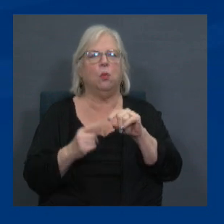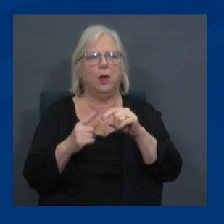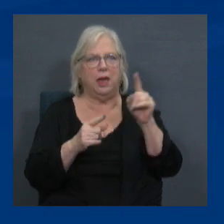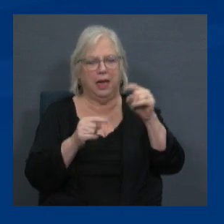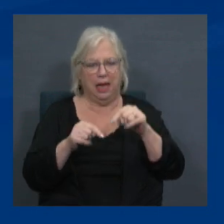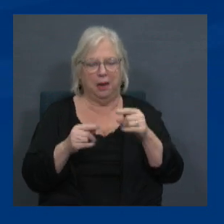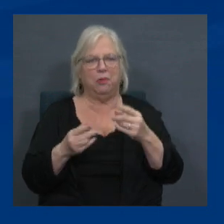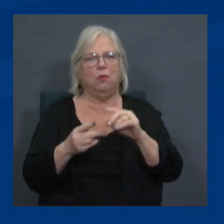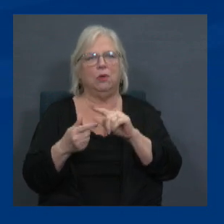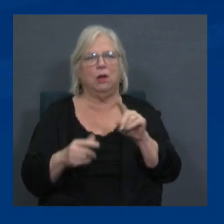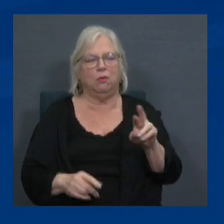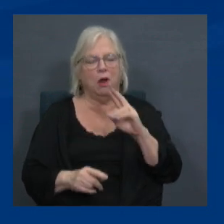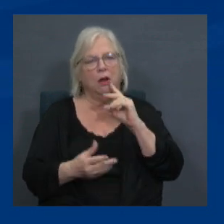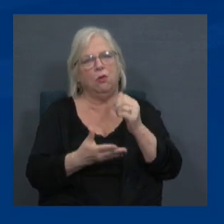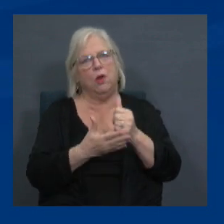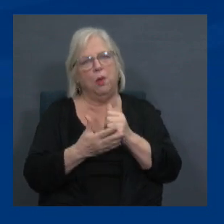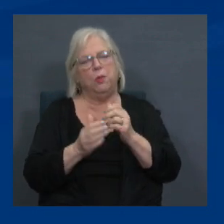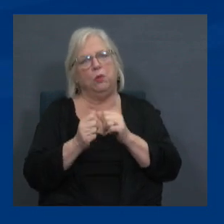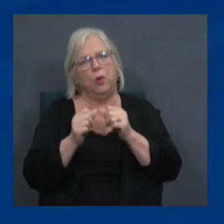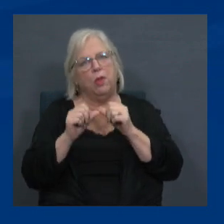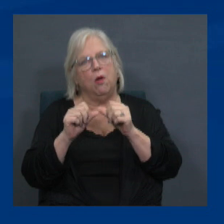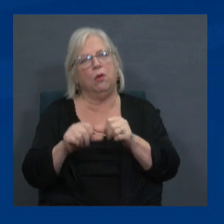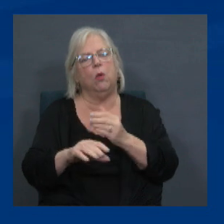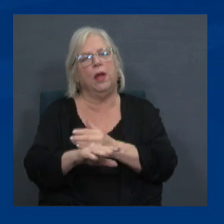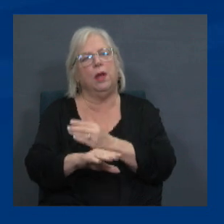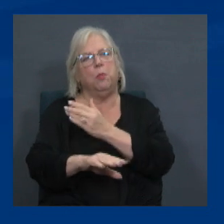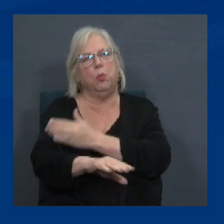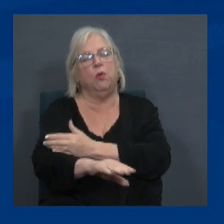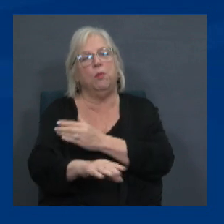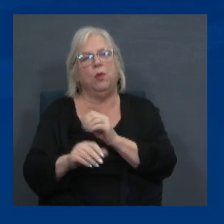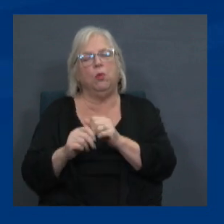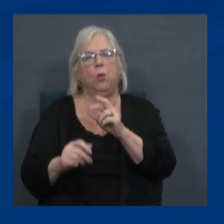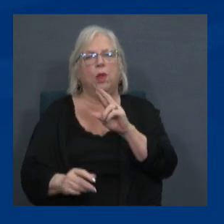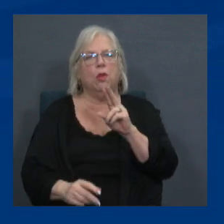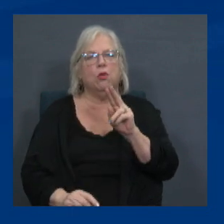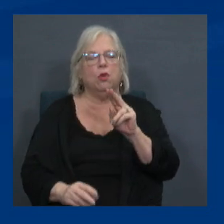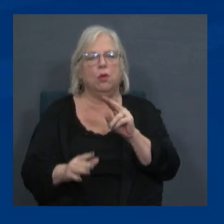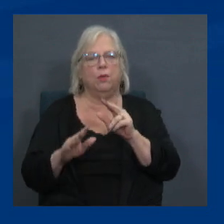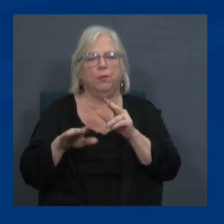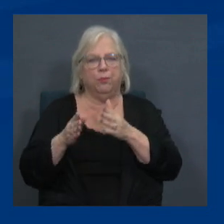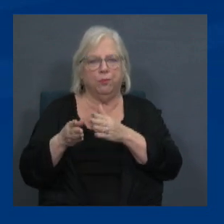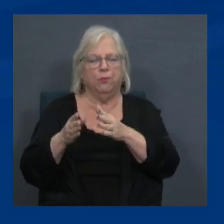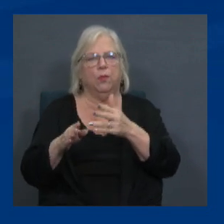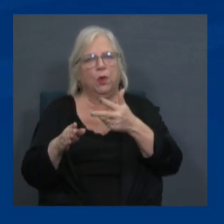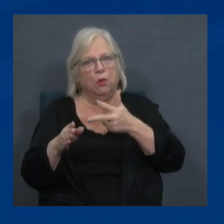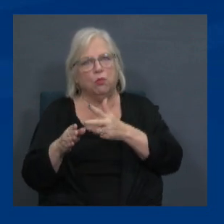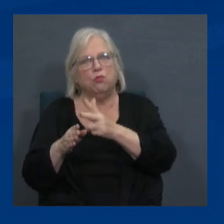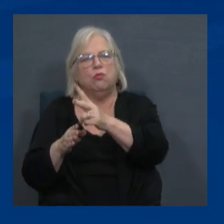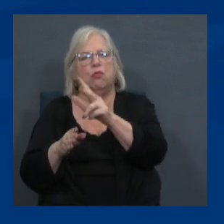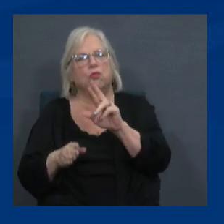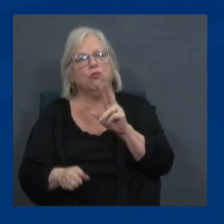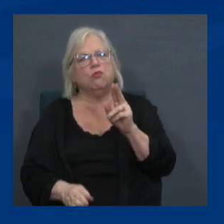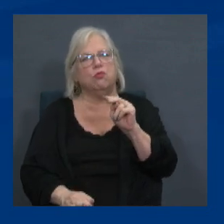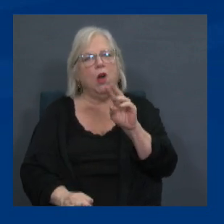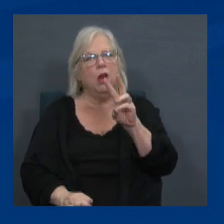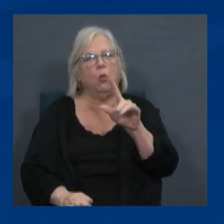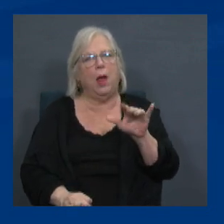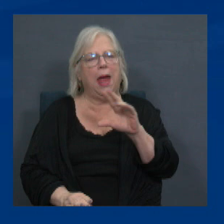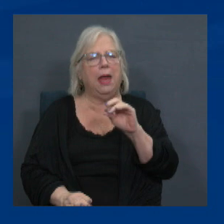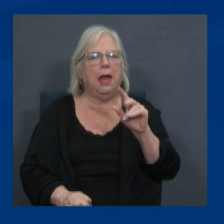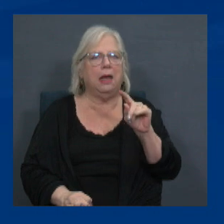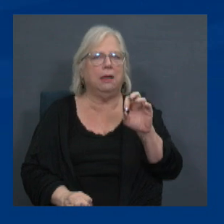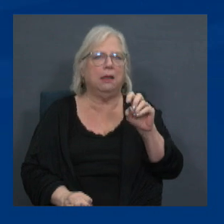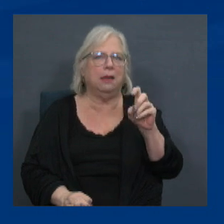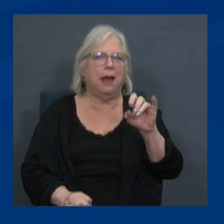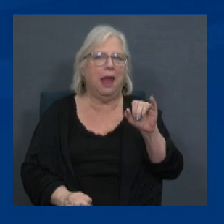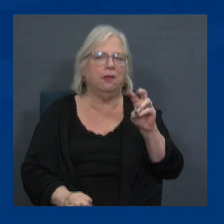assisted us with these ongoing improvements with our runways and with our taxiways. And so we're probably sitting at one